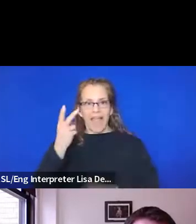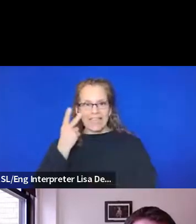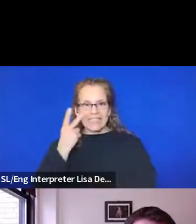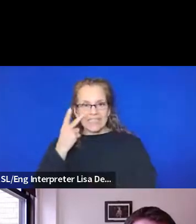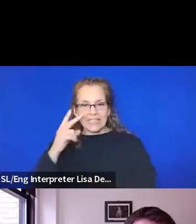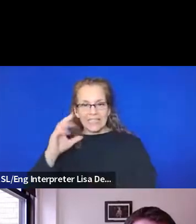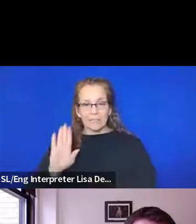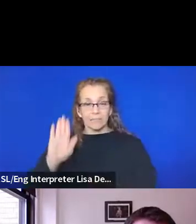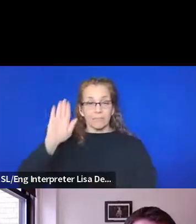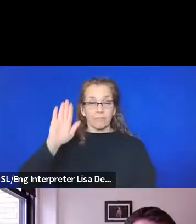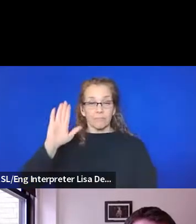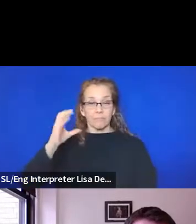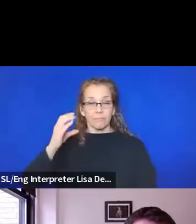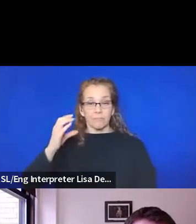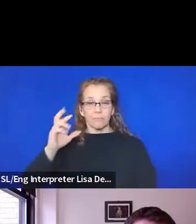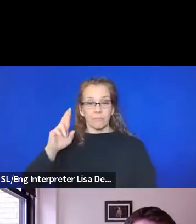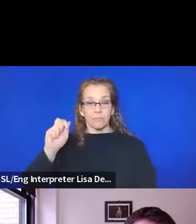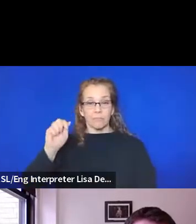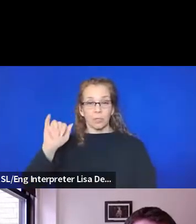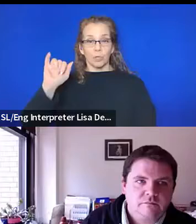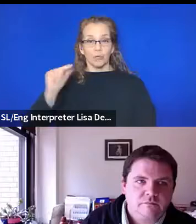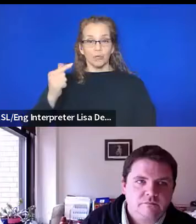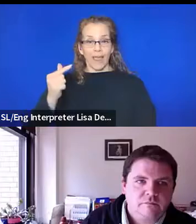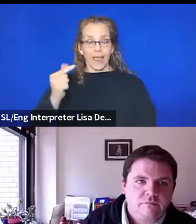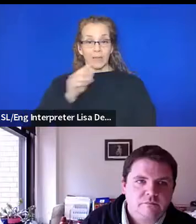a hand if you want to come on mic and ask.